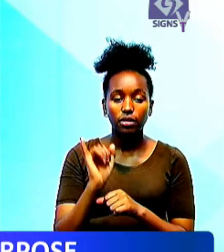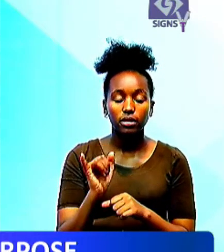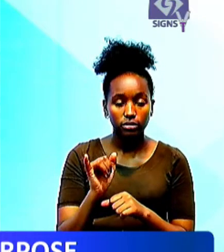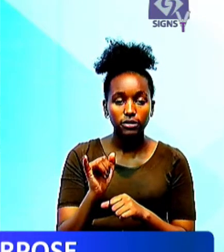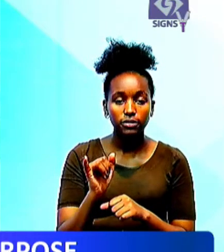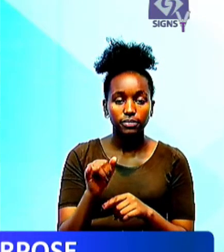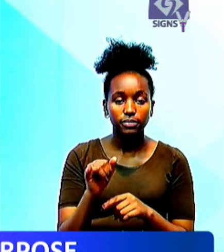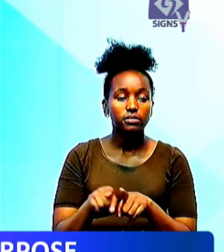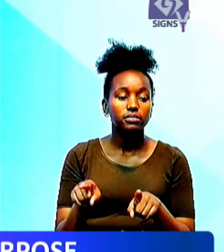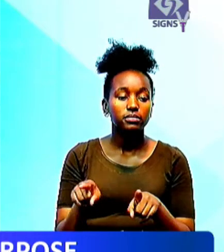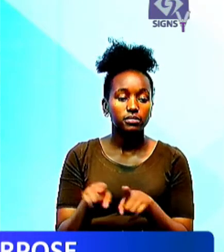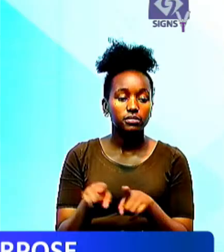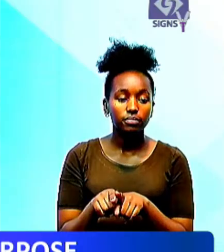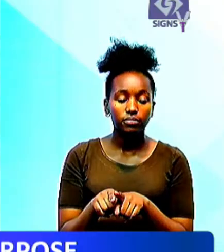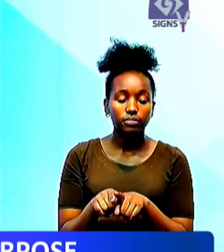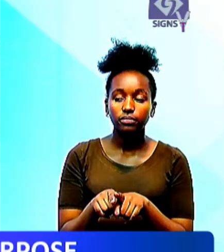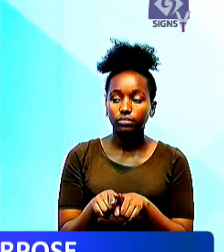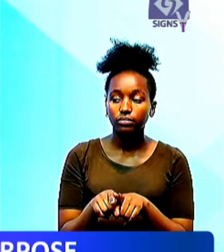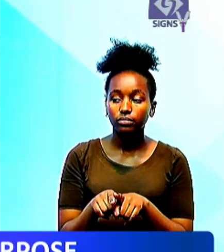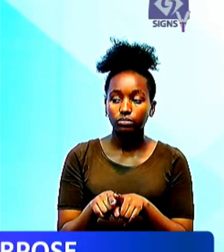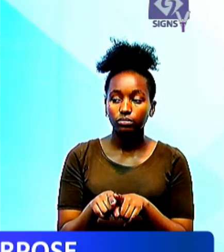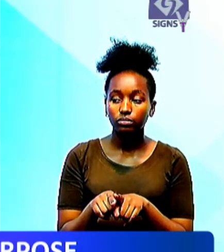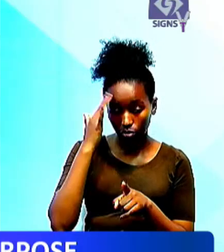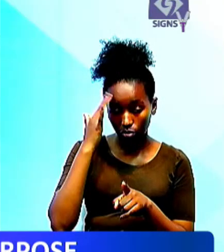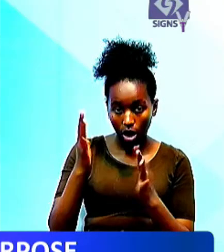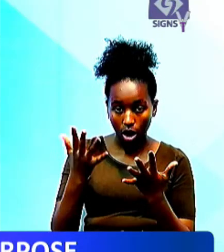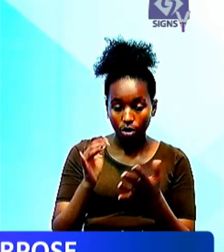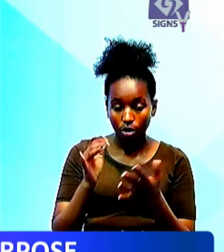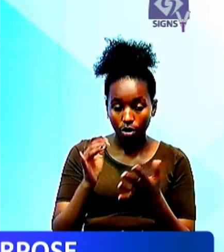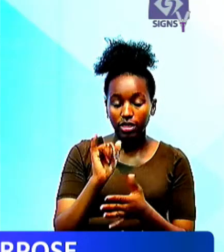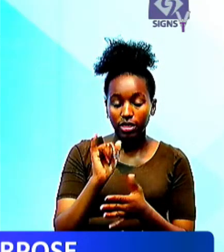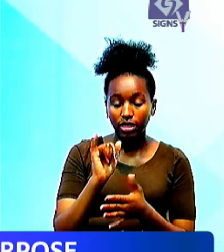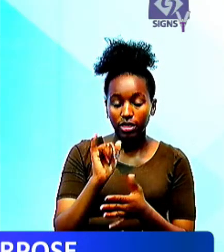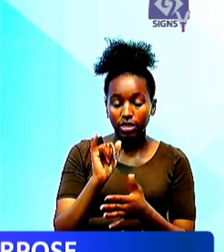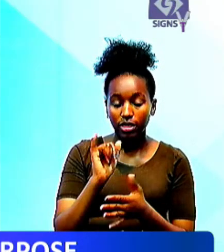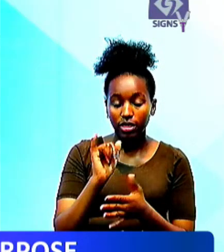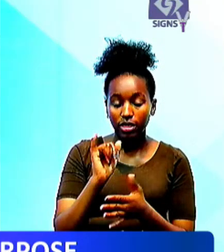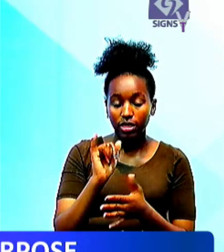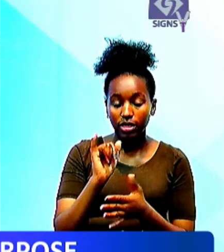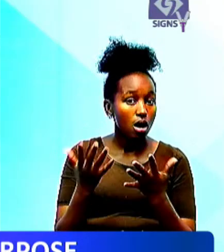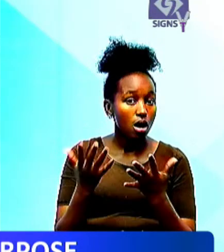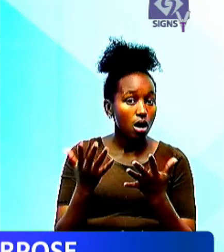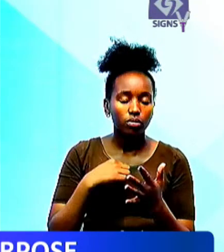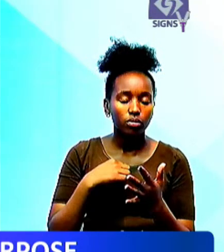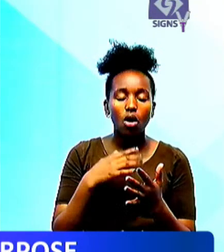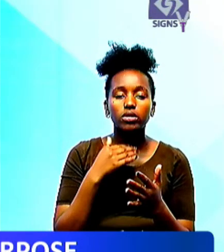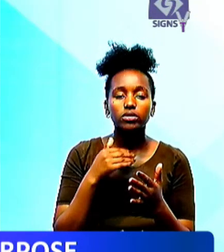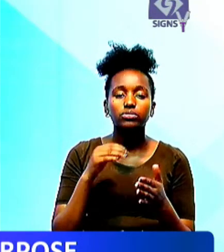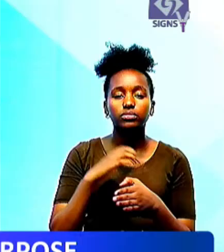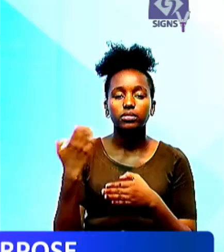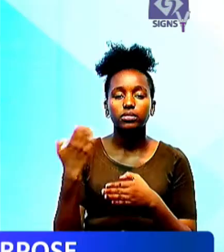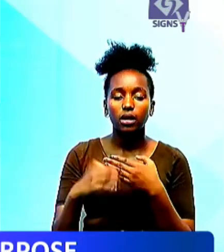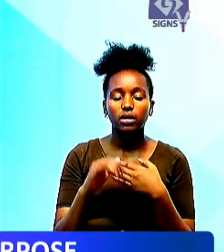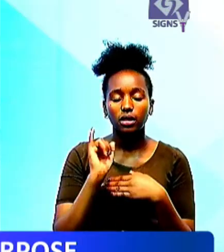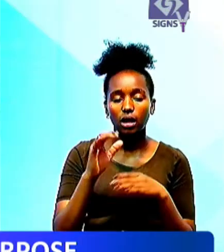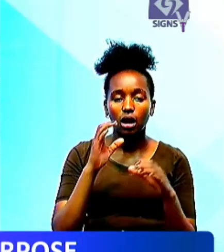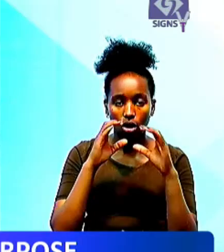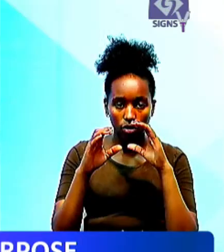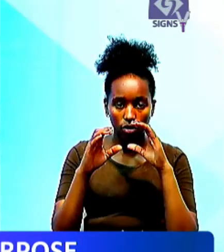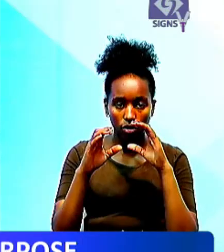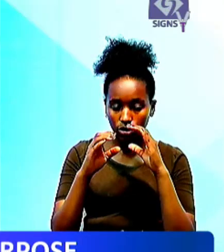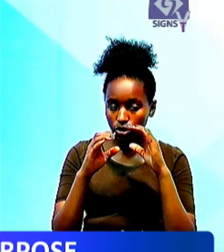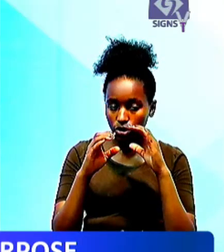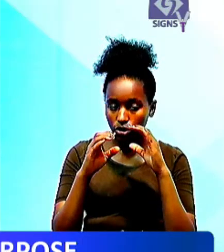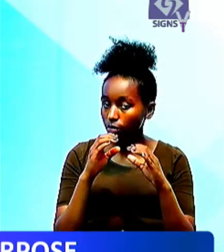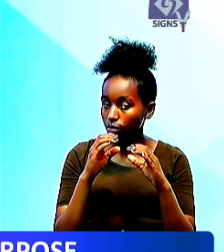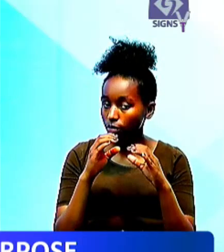and stretching that shilling, because we want you to grow your wealth. We want to stop these conversations that those are born from